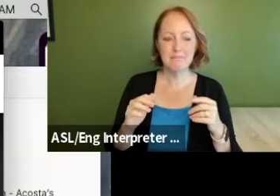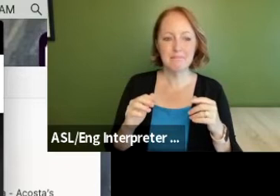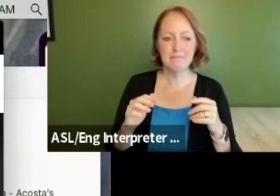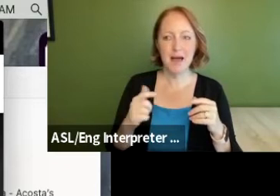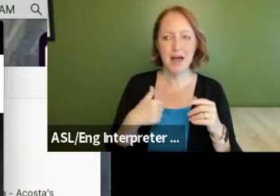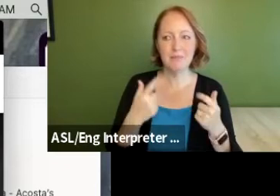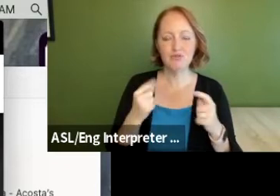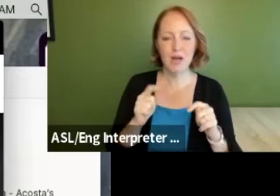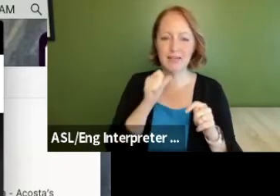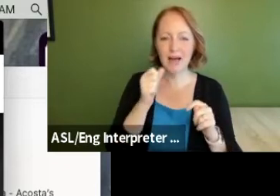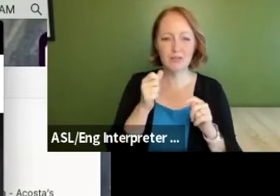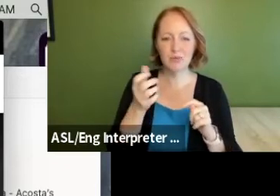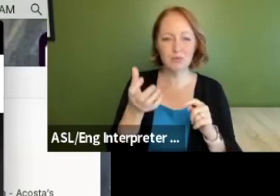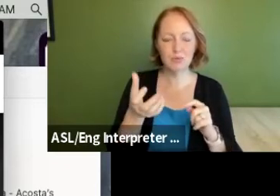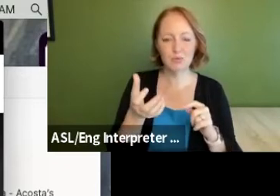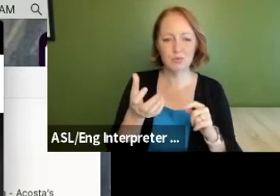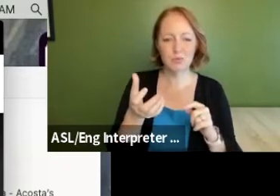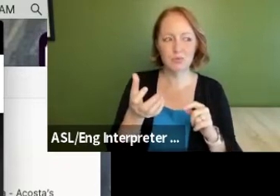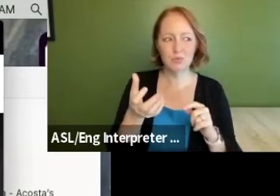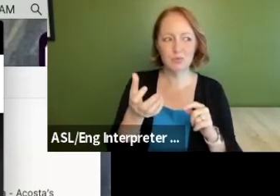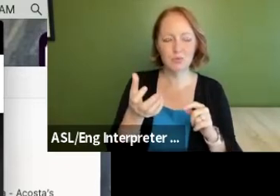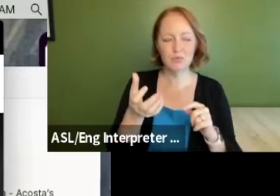I'm trying not to take away